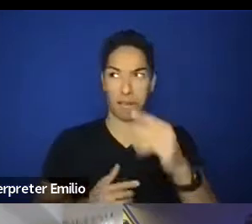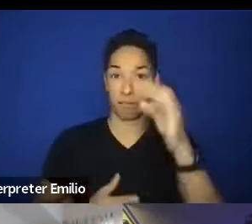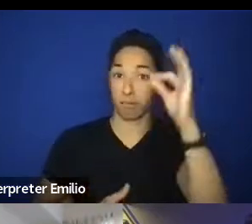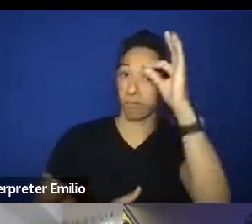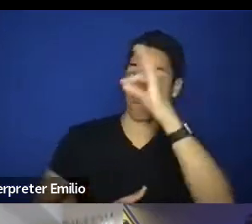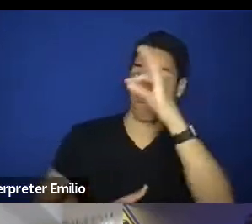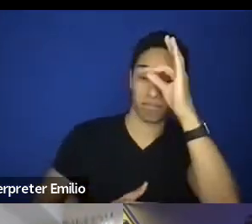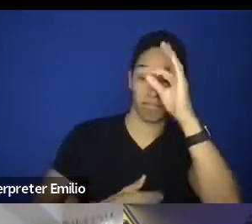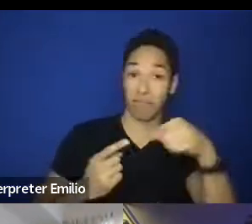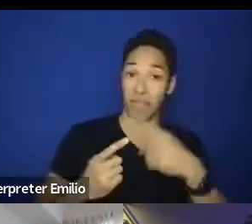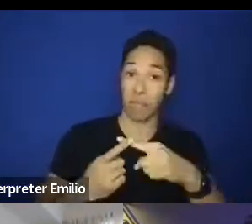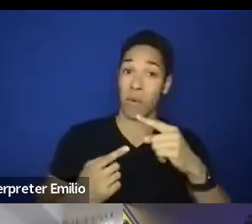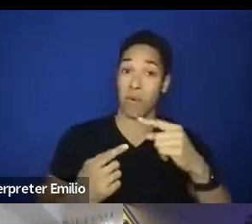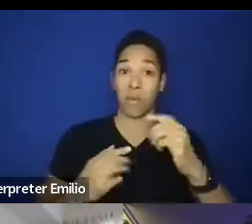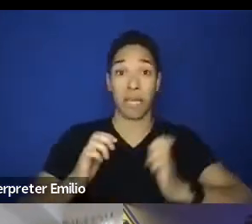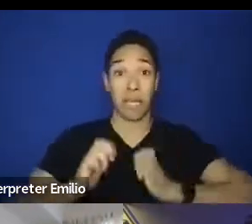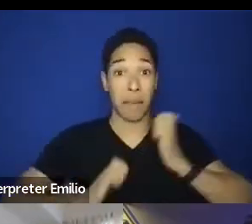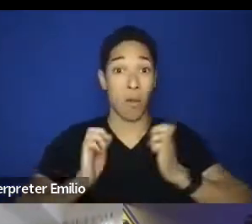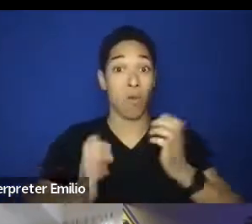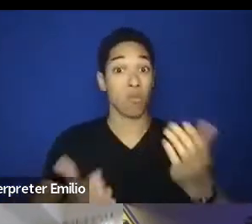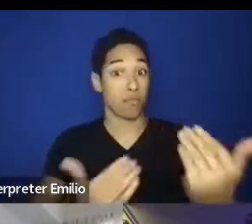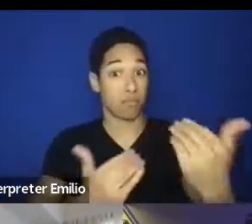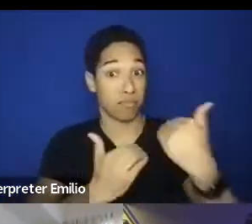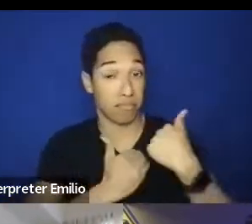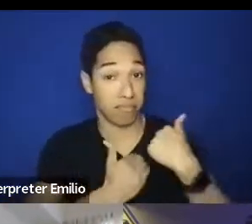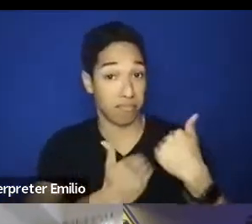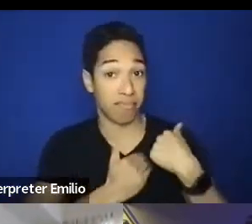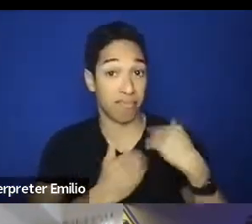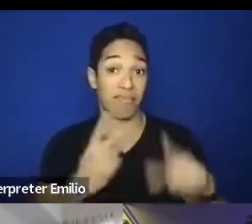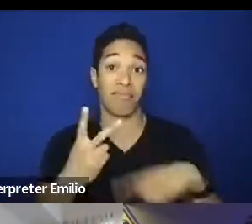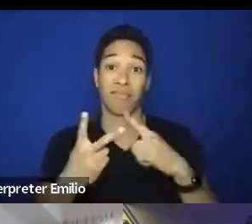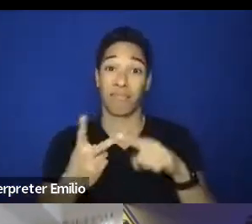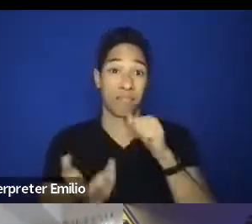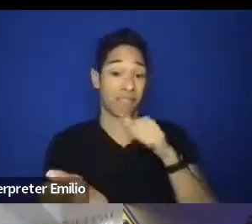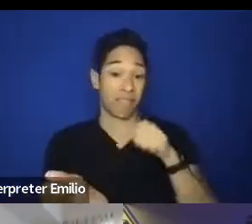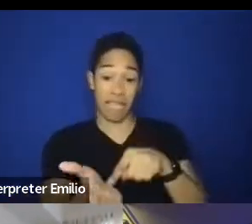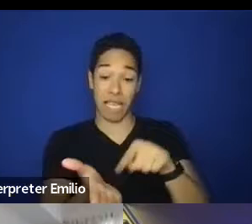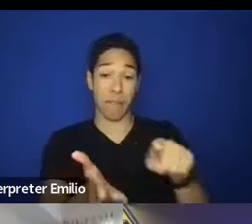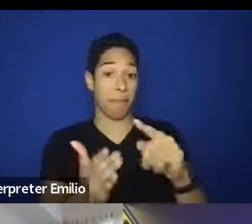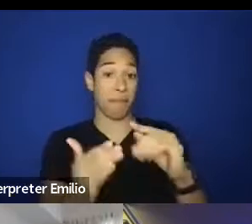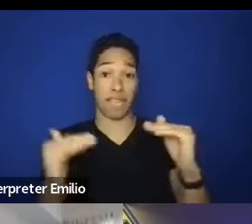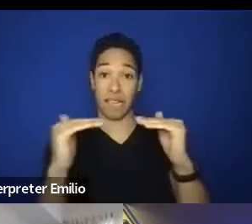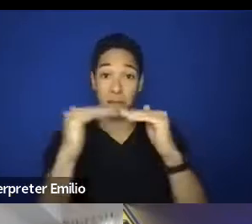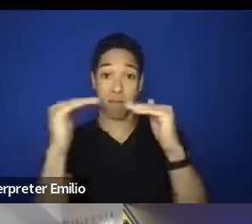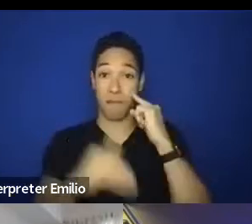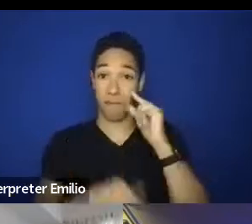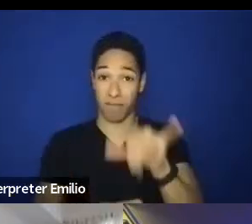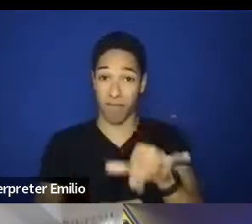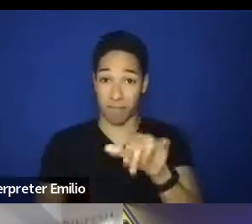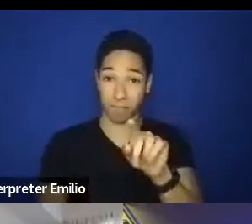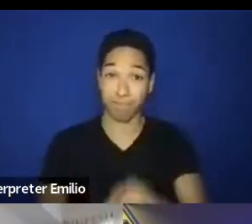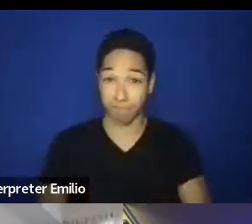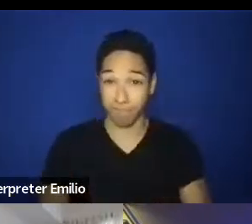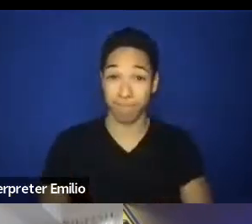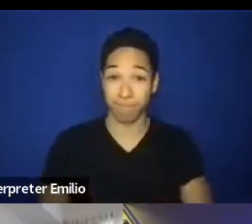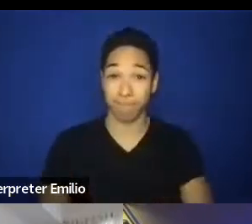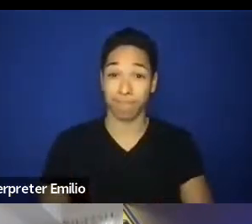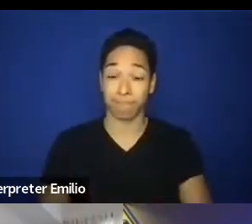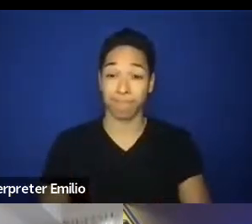emotional labor that they will be participating in, but also are not being compensated for what that looks like.